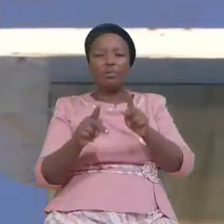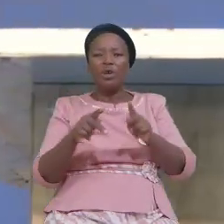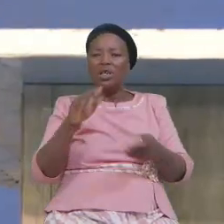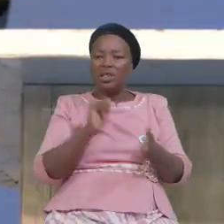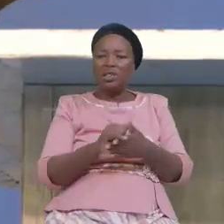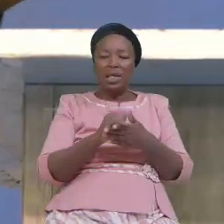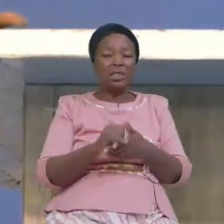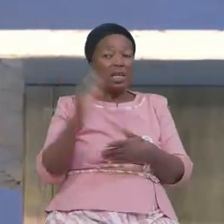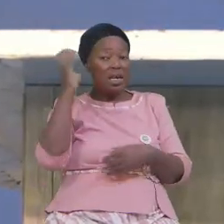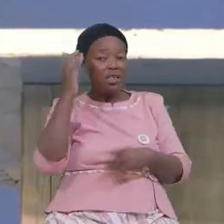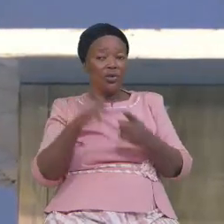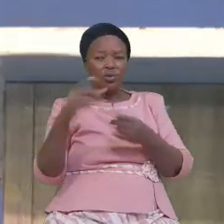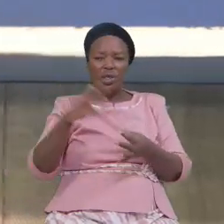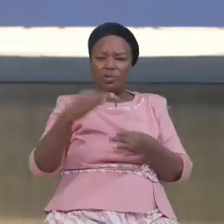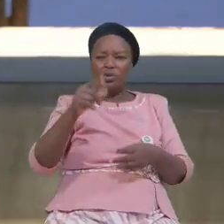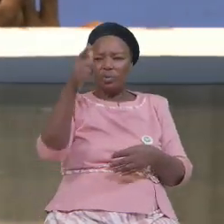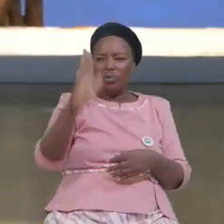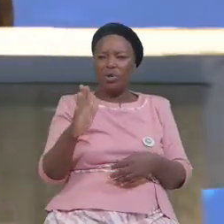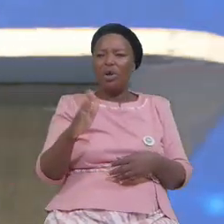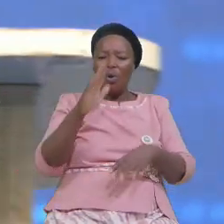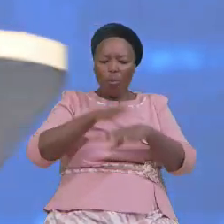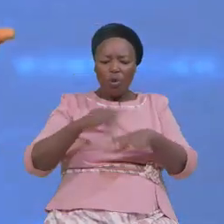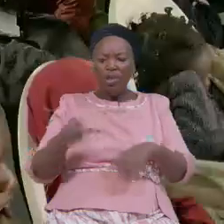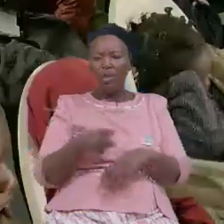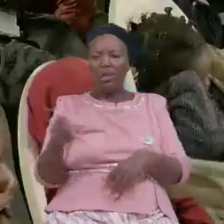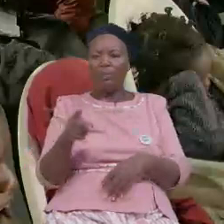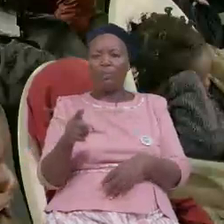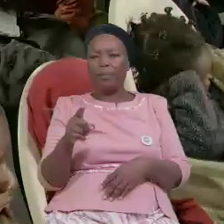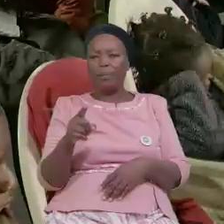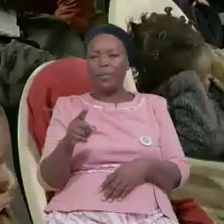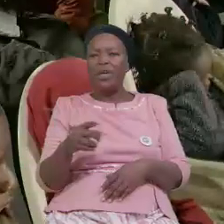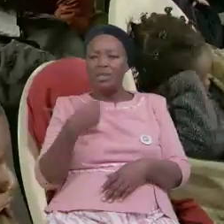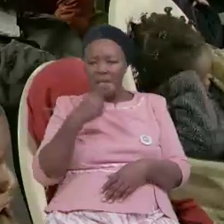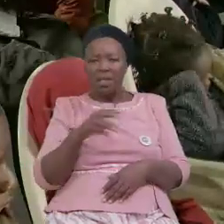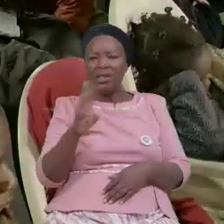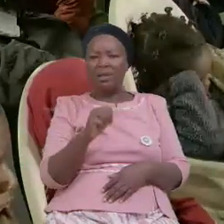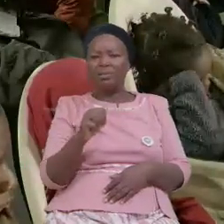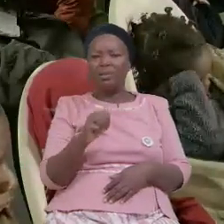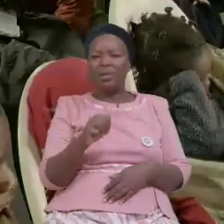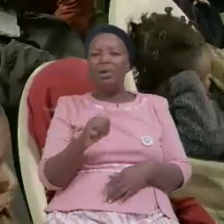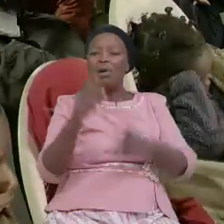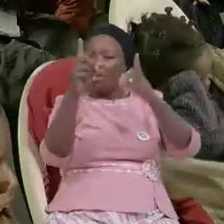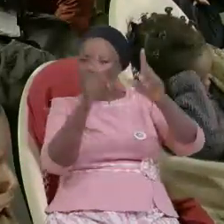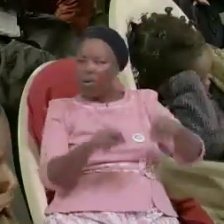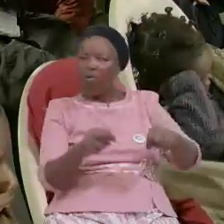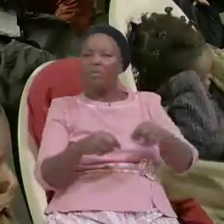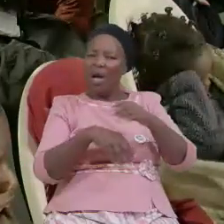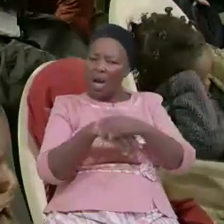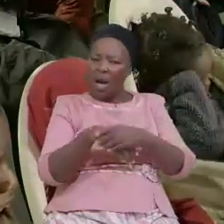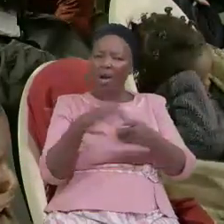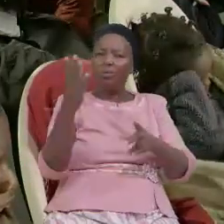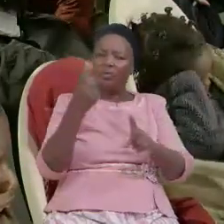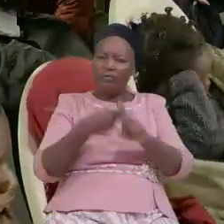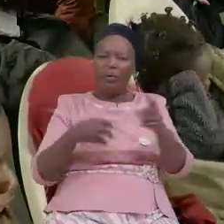listen to the Spirit of God, warning them, telling them, come out from